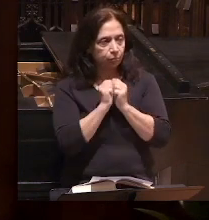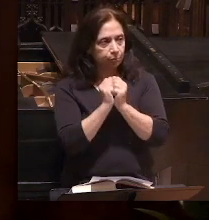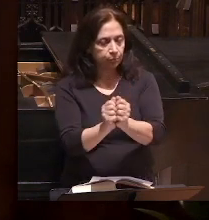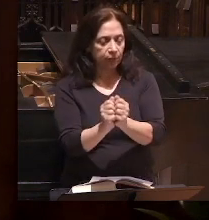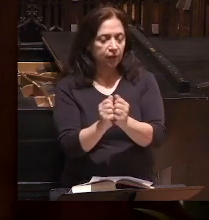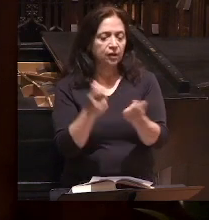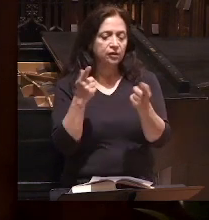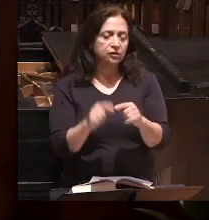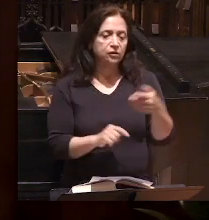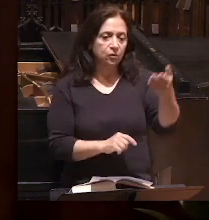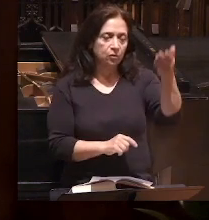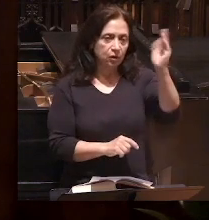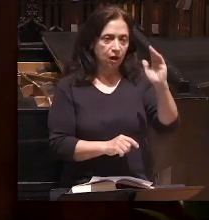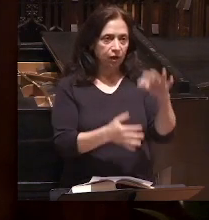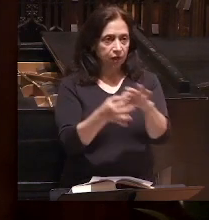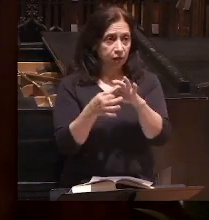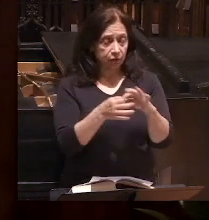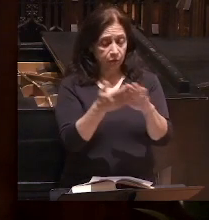So God,